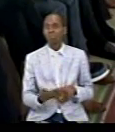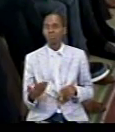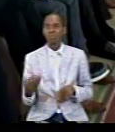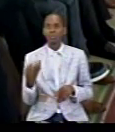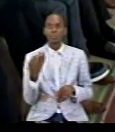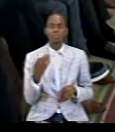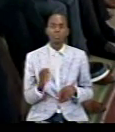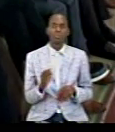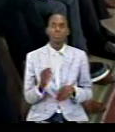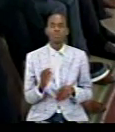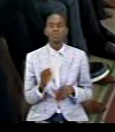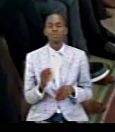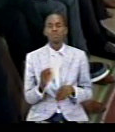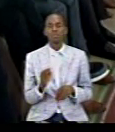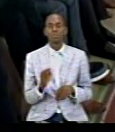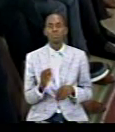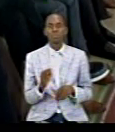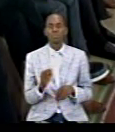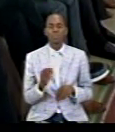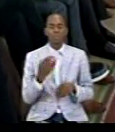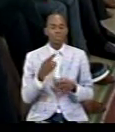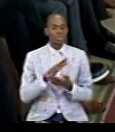tell me, instruments of